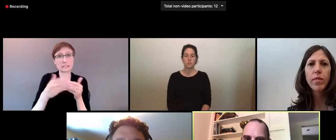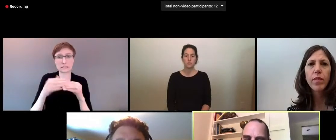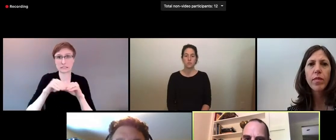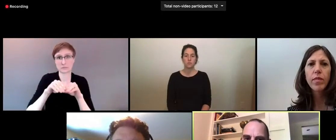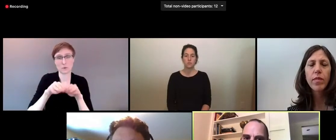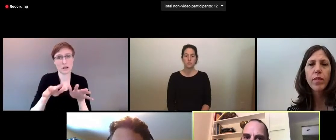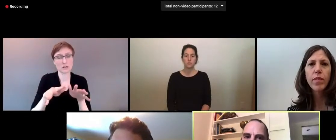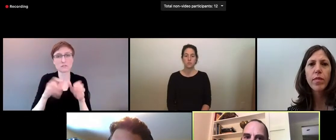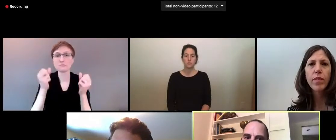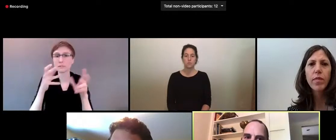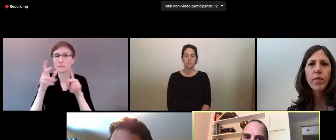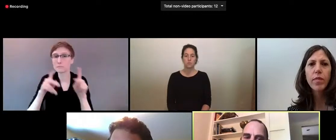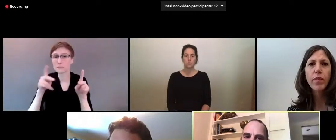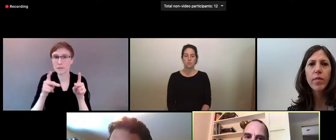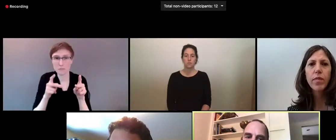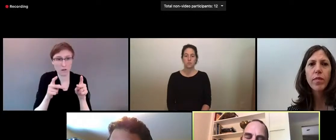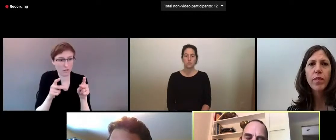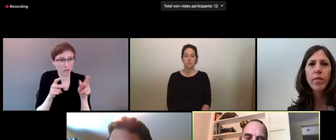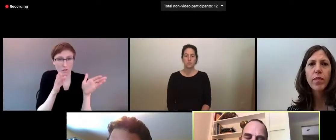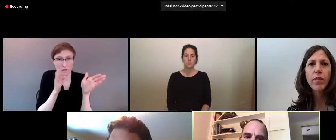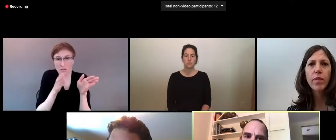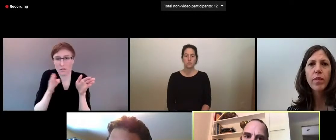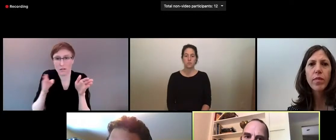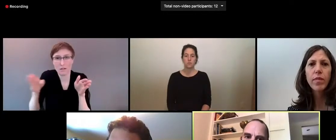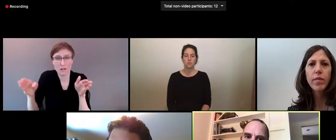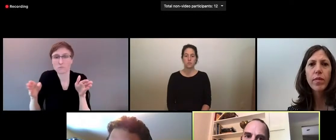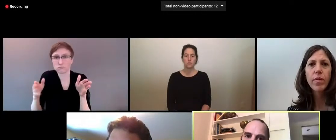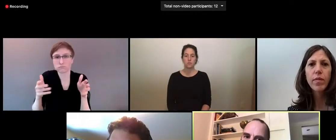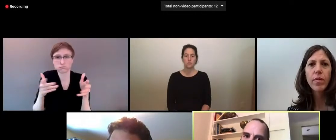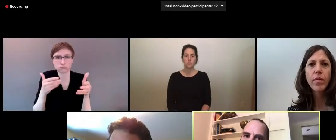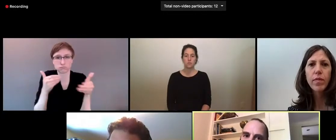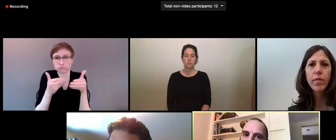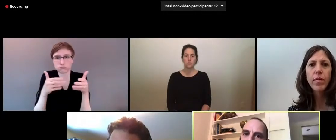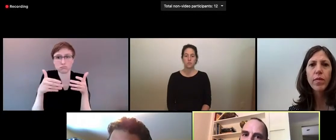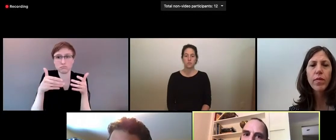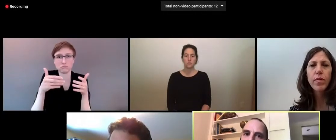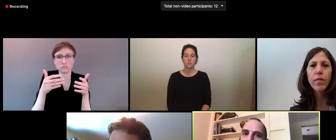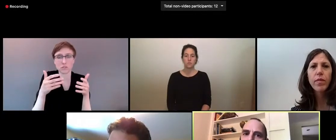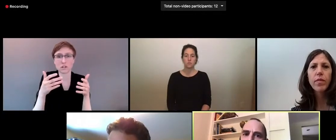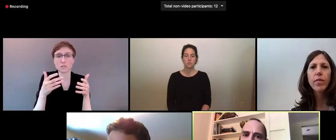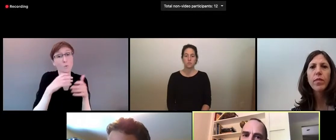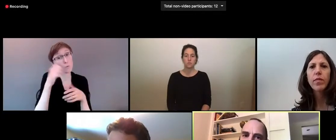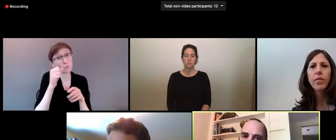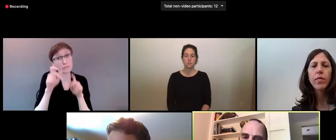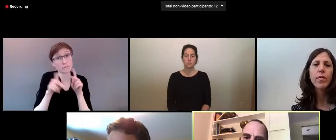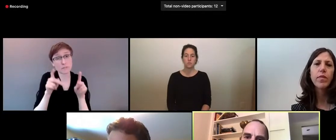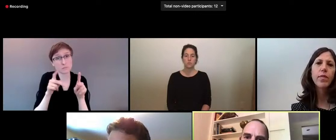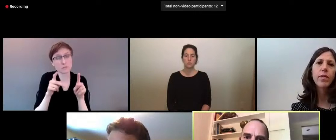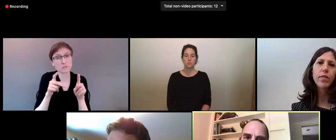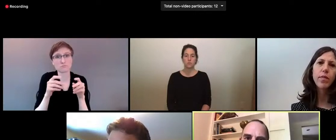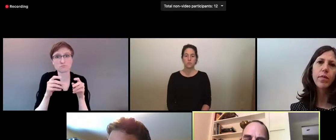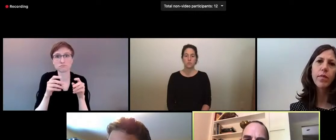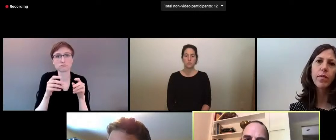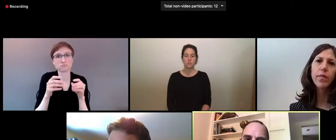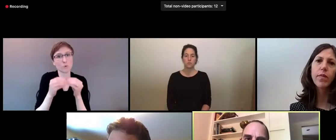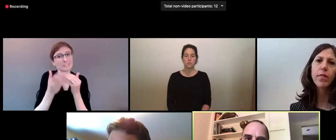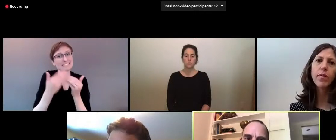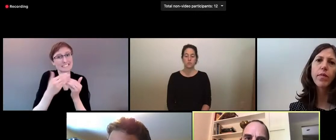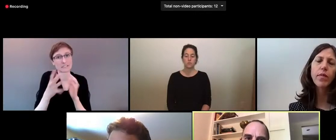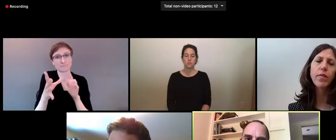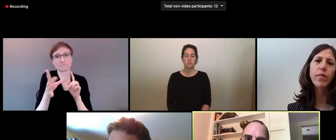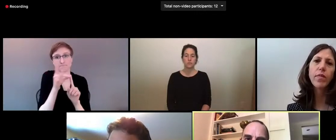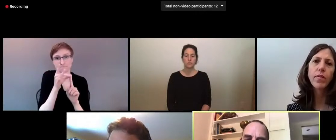small space, and the people who, older people are more likely to transmit to other people.